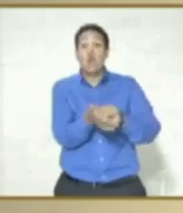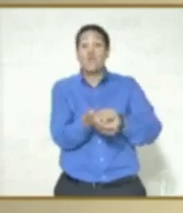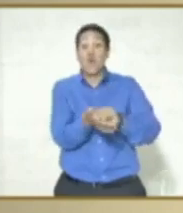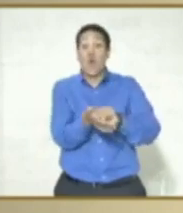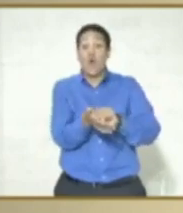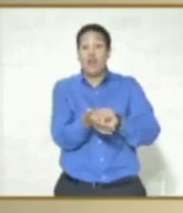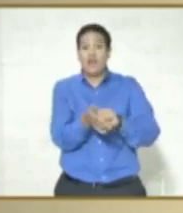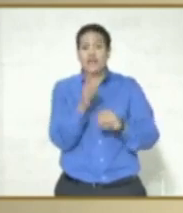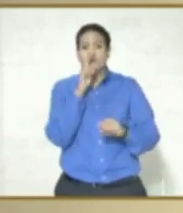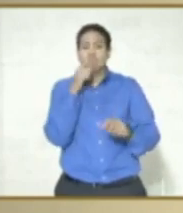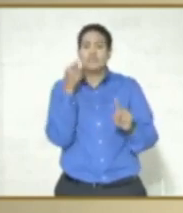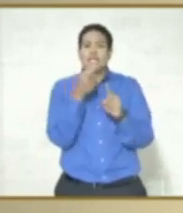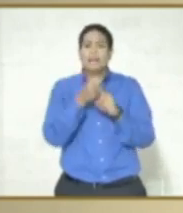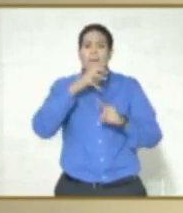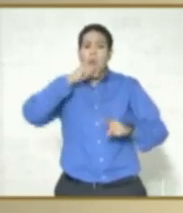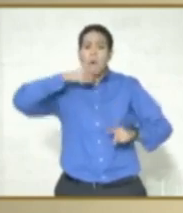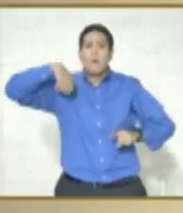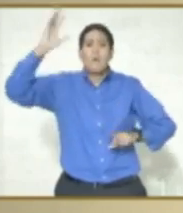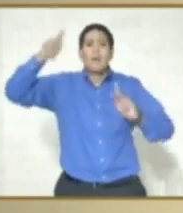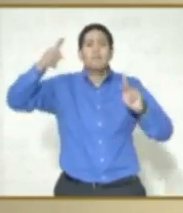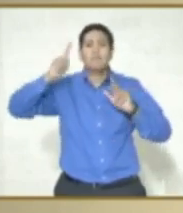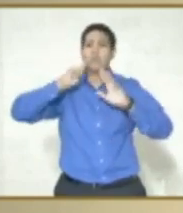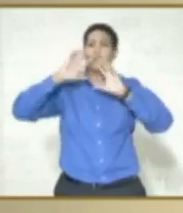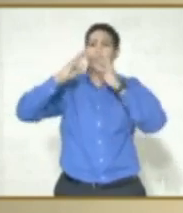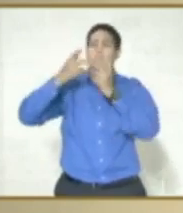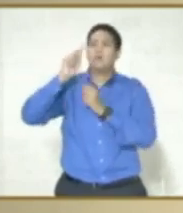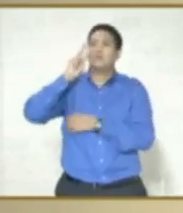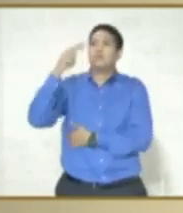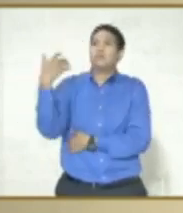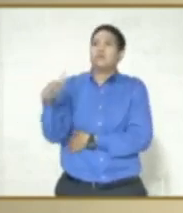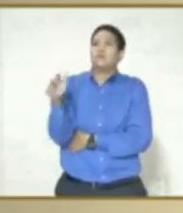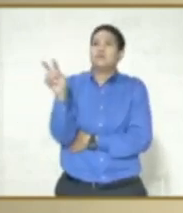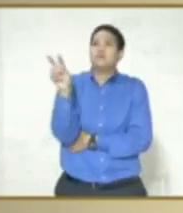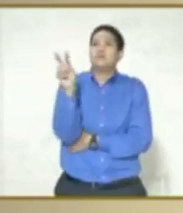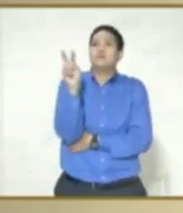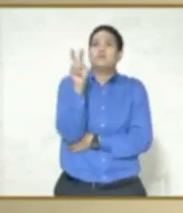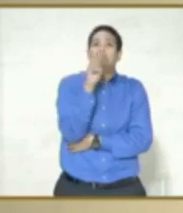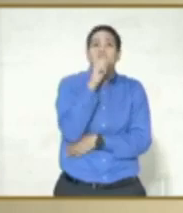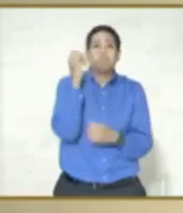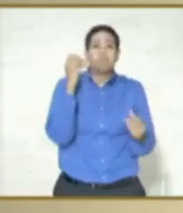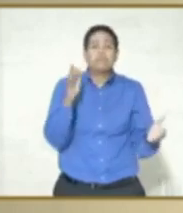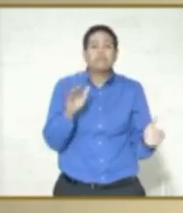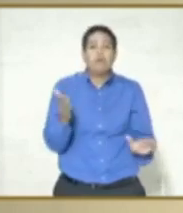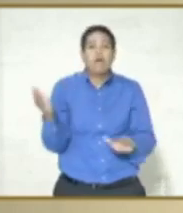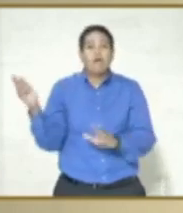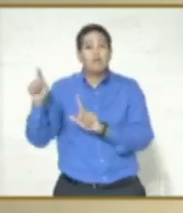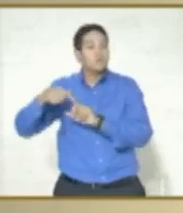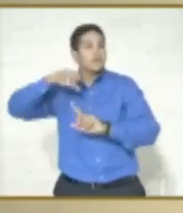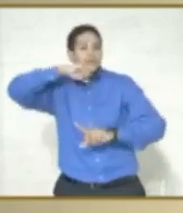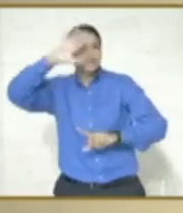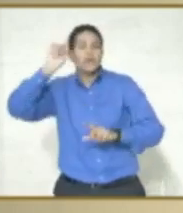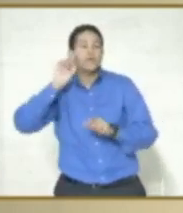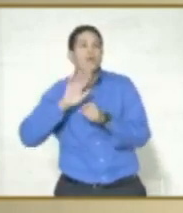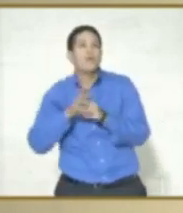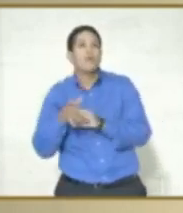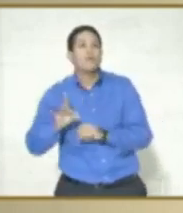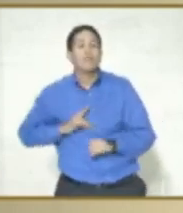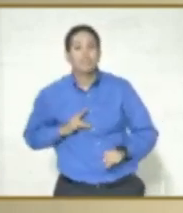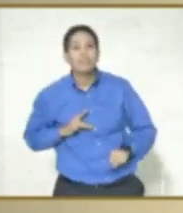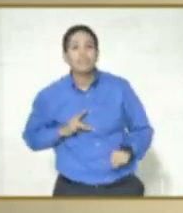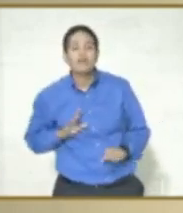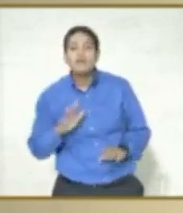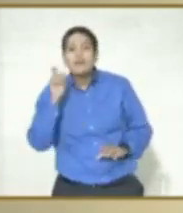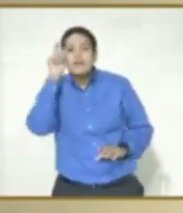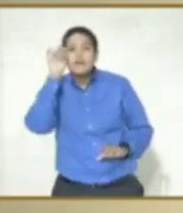the senior population across the world is one where we see the mortality rate is higher at that age group. So therefore,